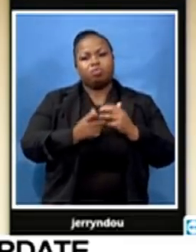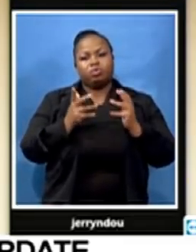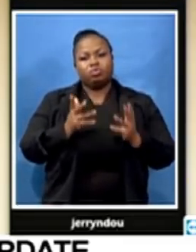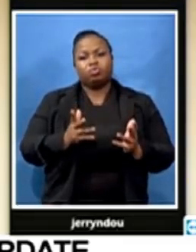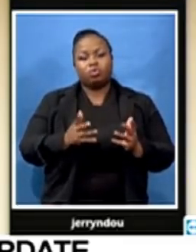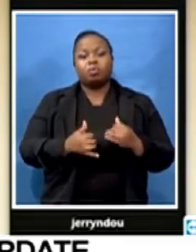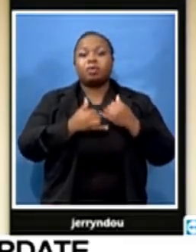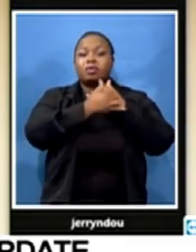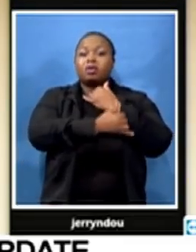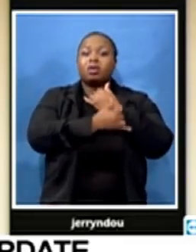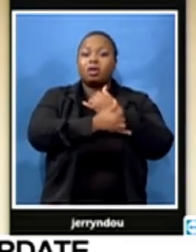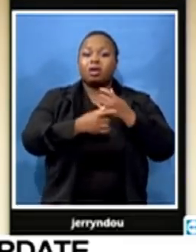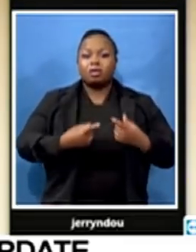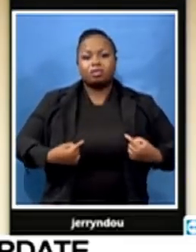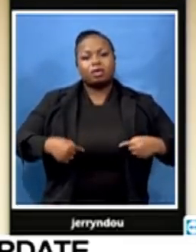affected.